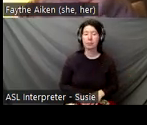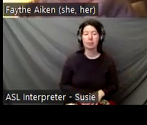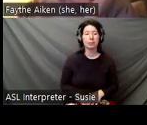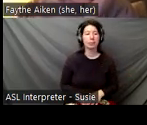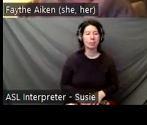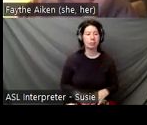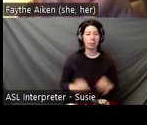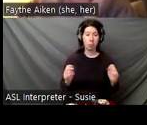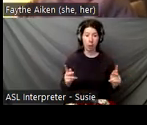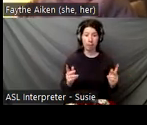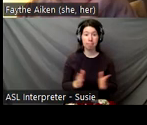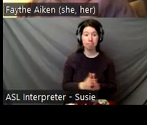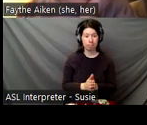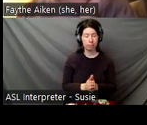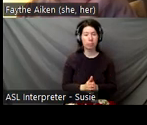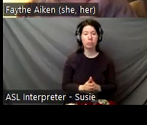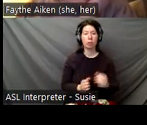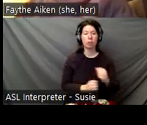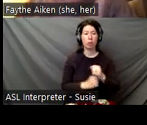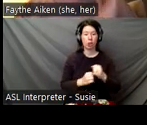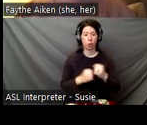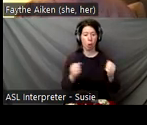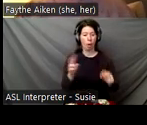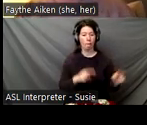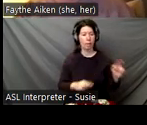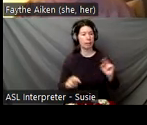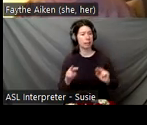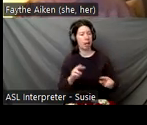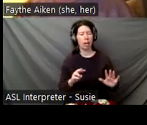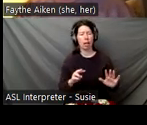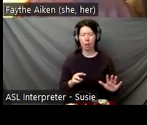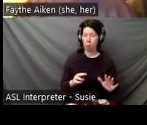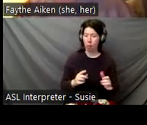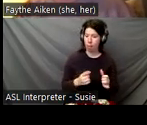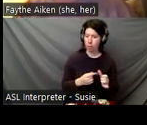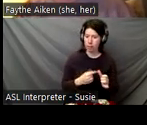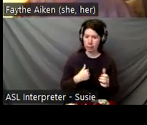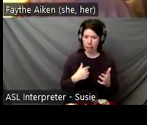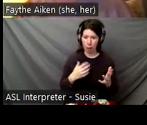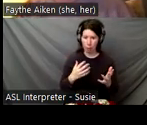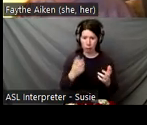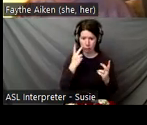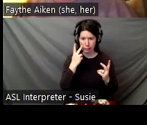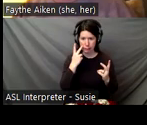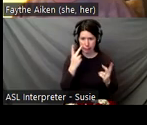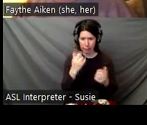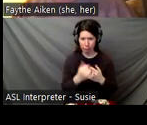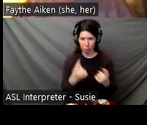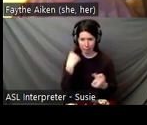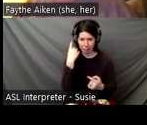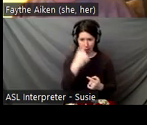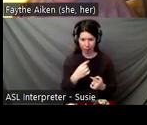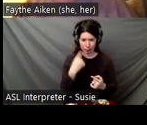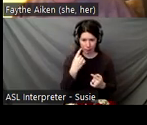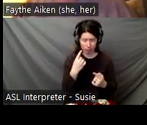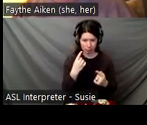All right. So structural oversight. Well, first I just want to, I can't see everyone's faces. So let me make sure that it, like we're in a good spot